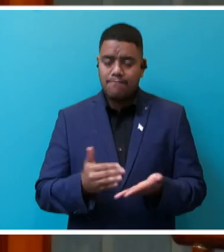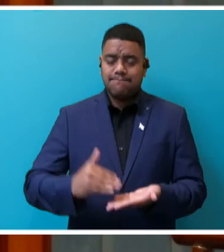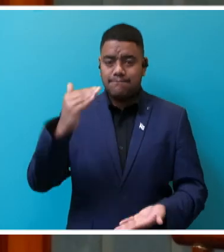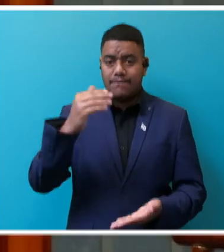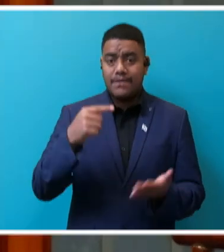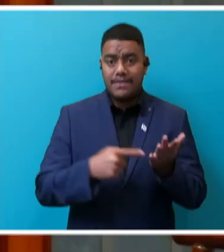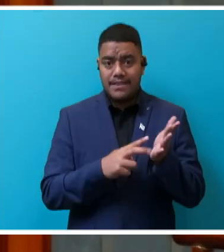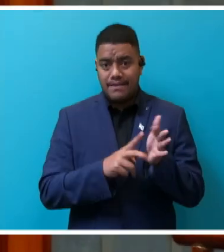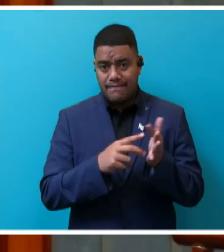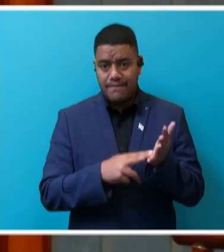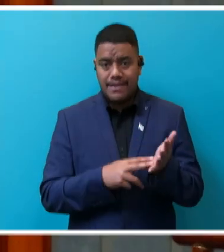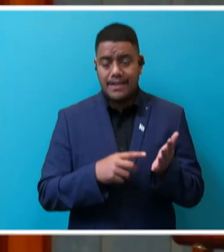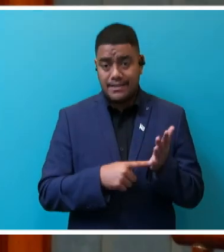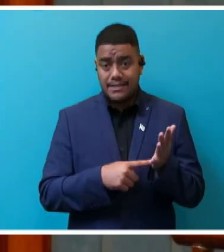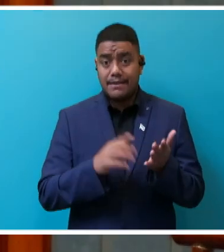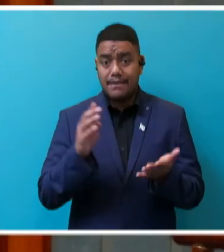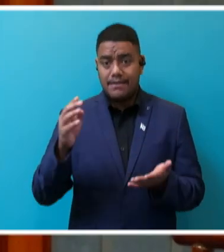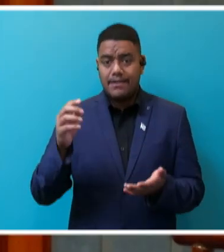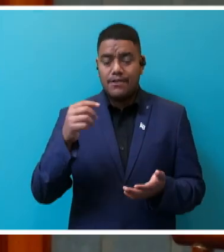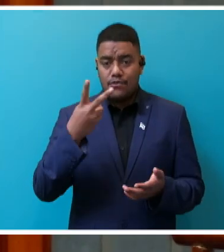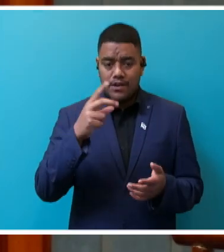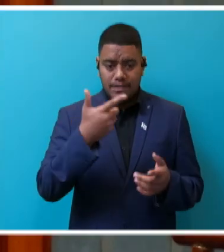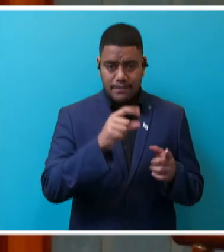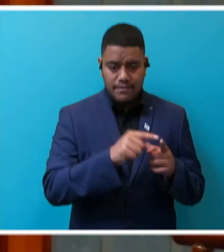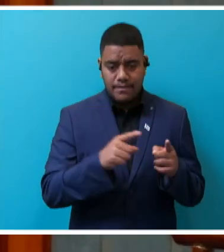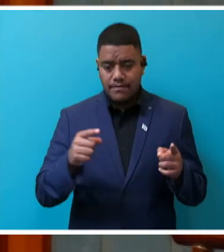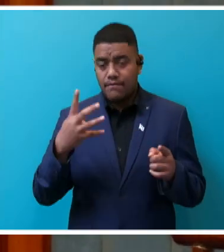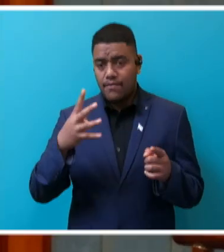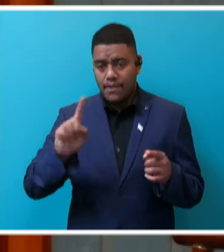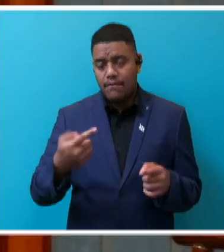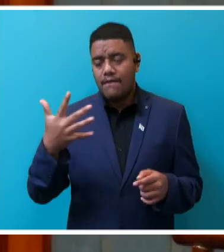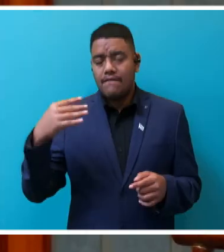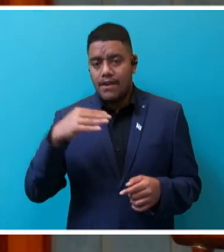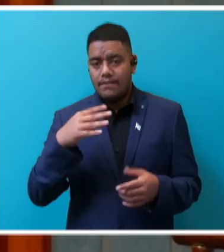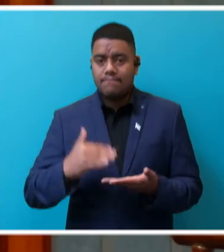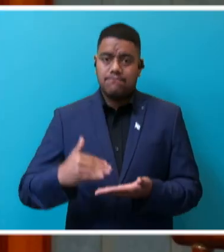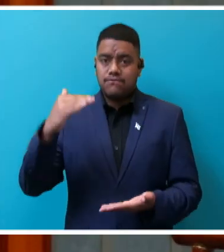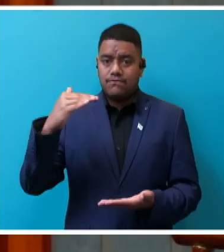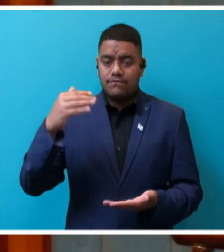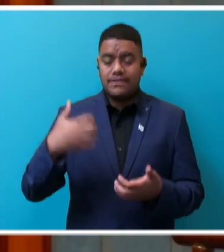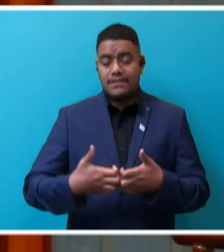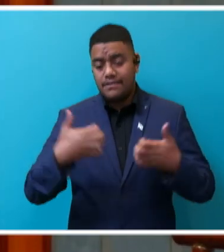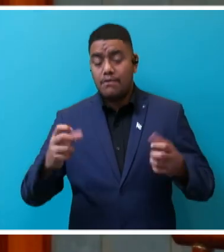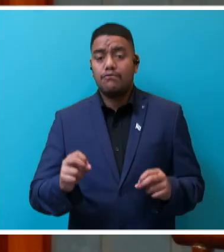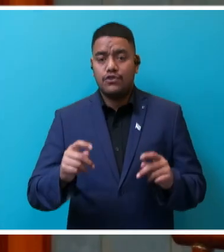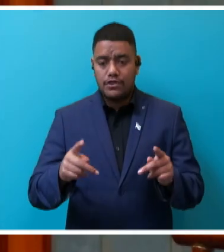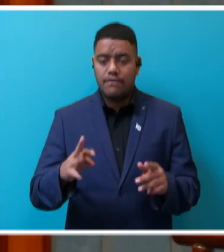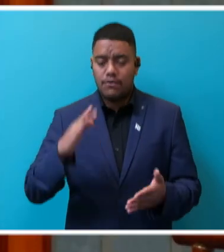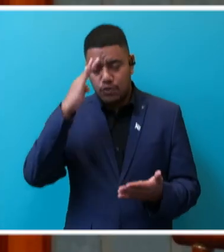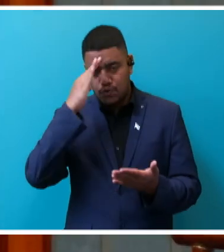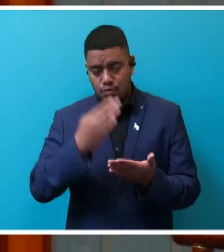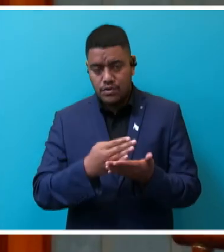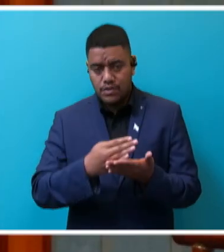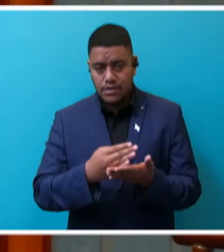from 2,780 to 4,500, including expanded opportunities for students